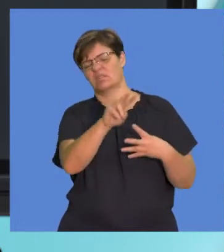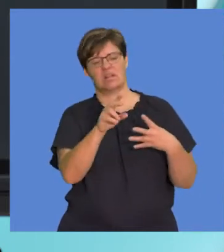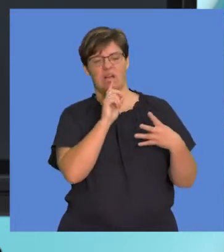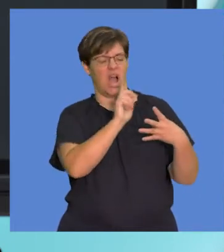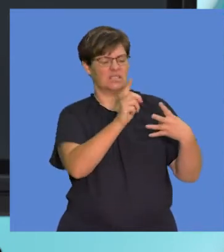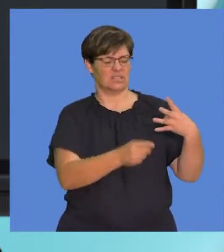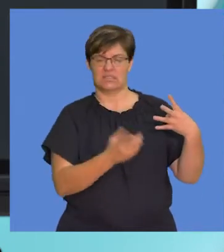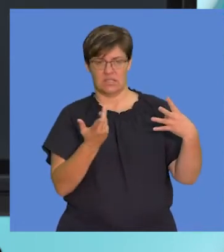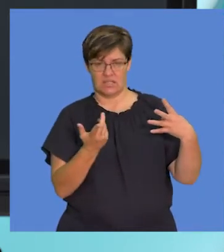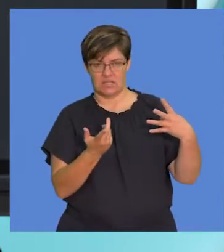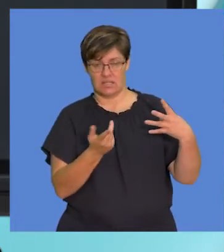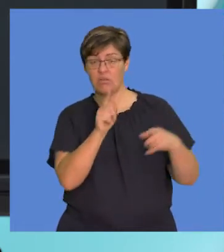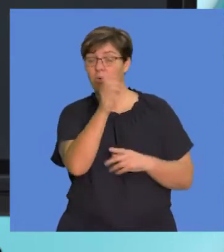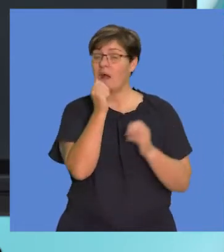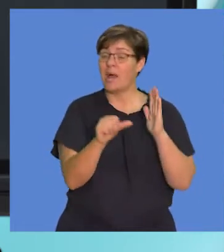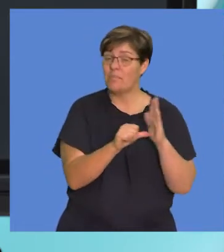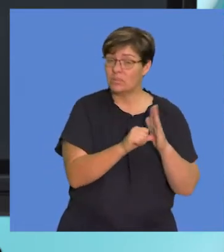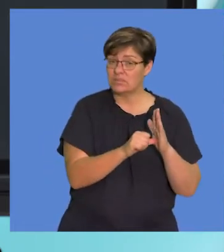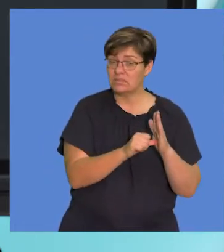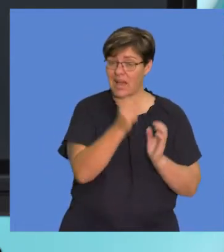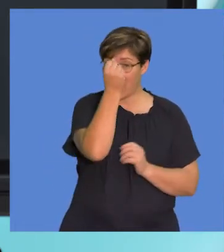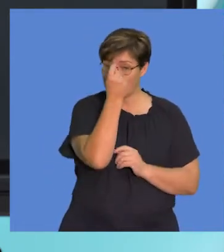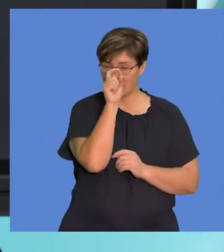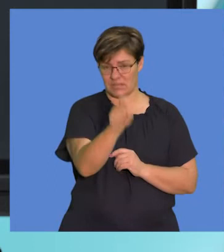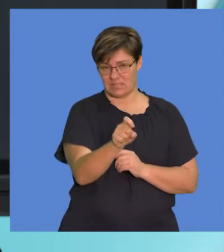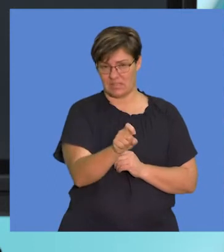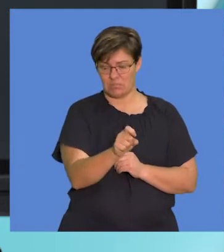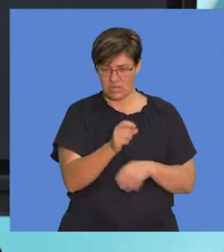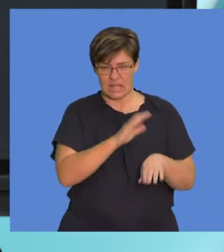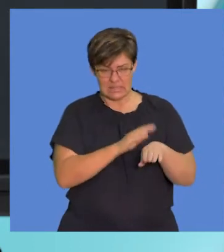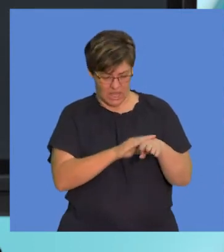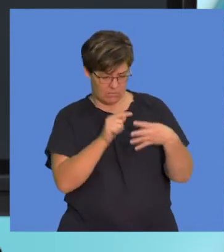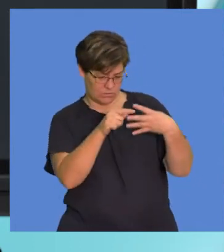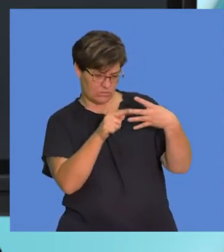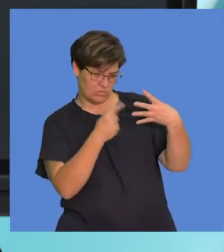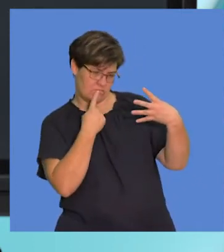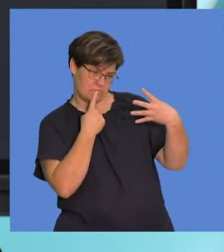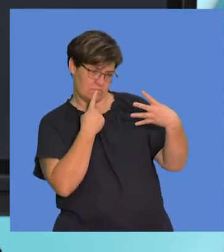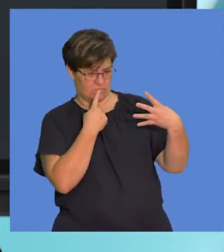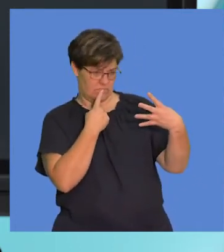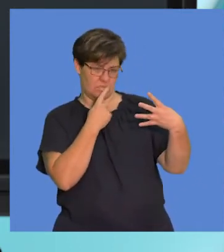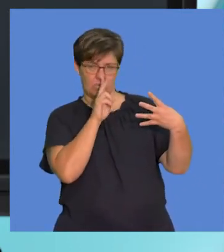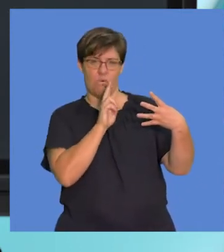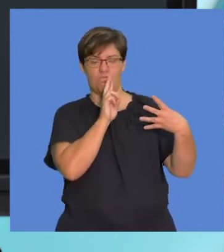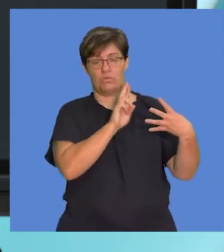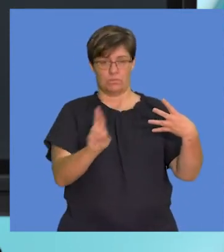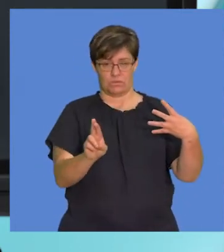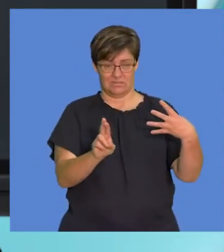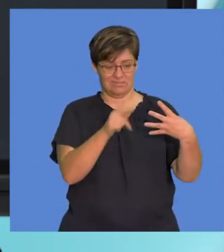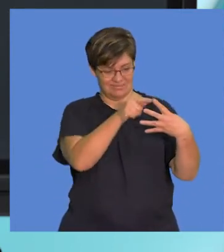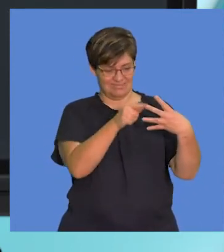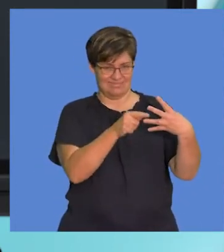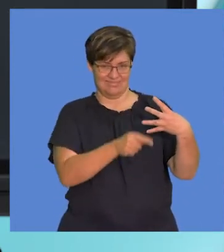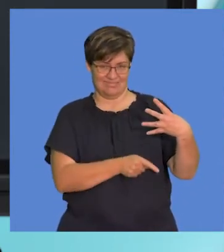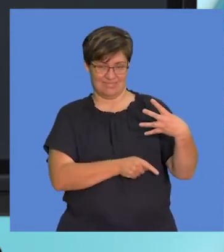what is important about multiple choice is that we need to allocate, a decent amount of time, reasonable time, to respond